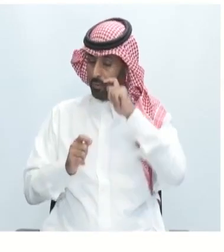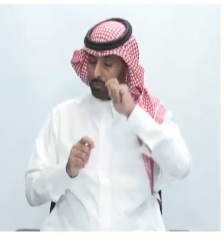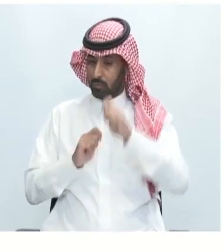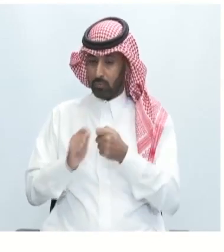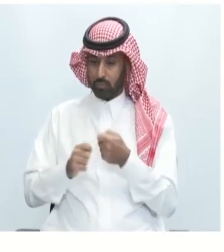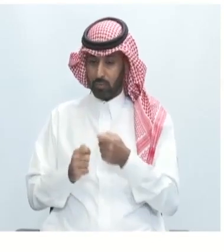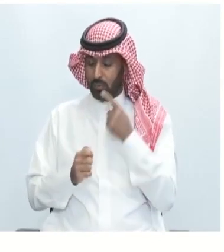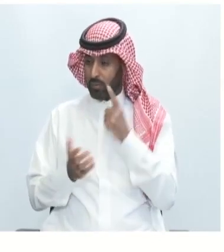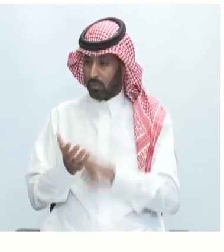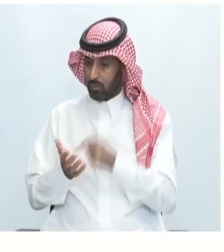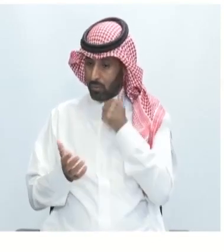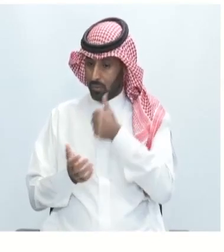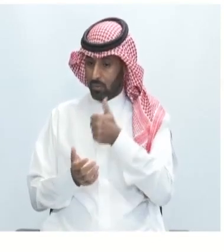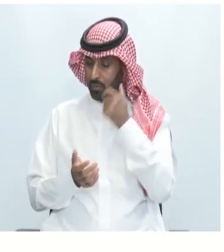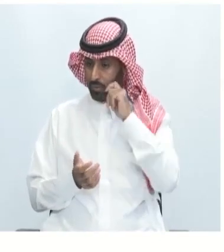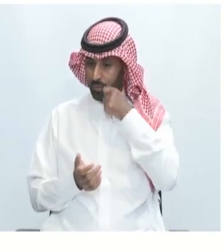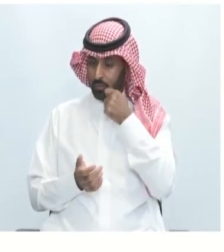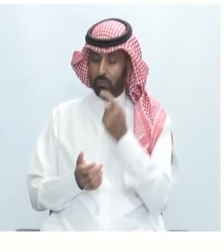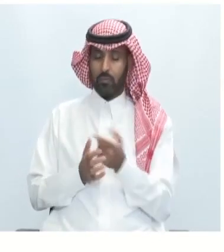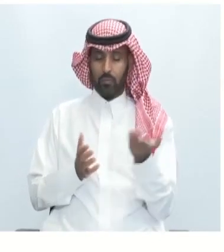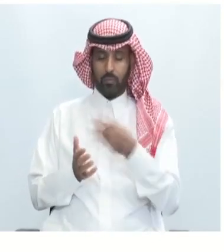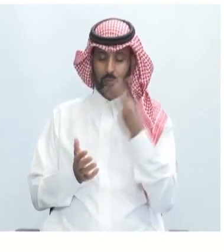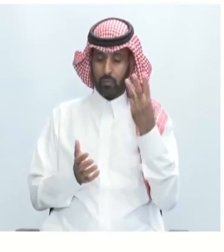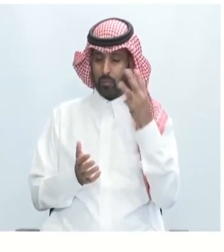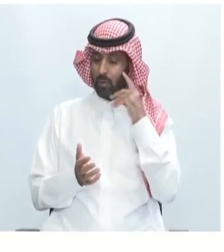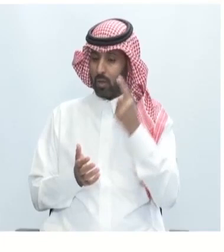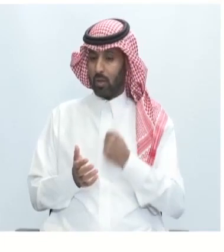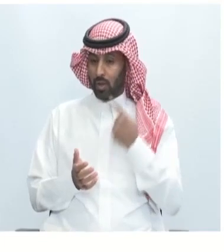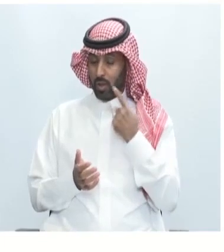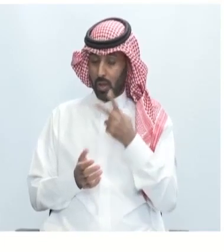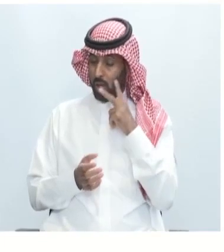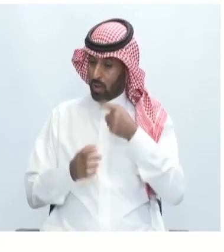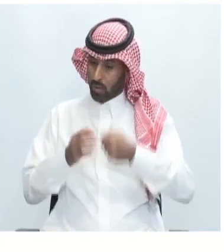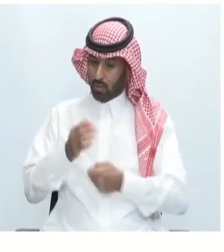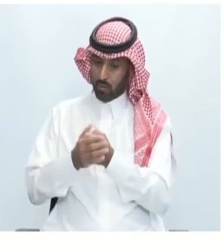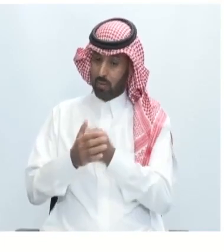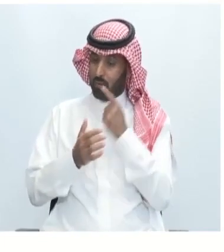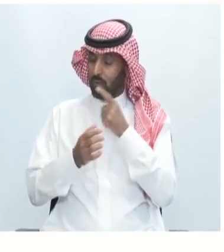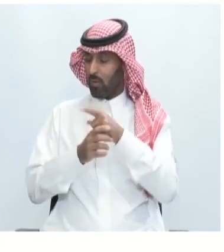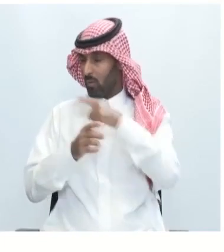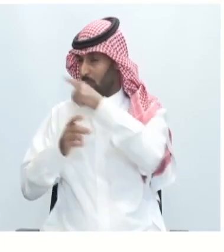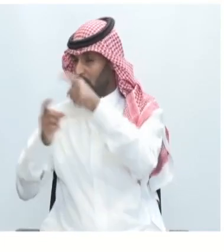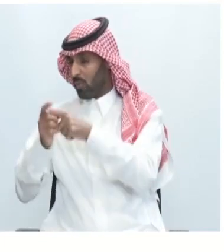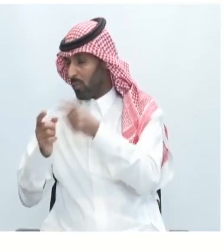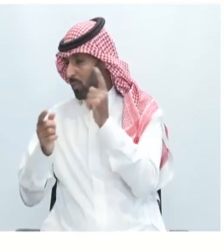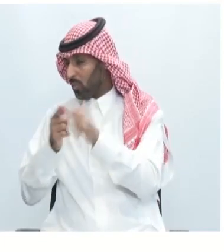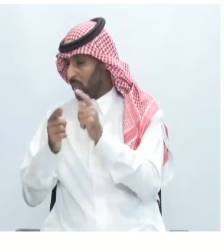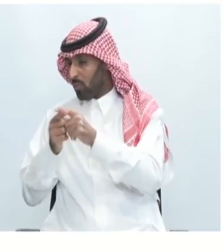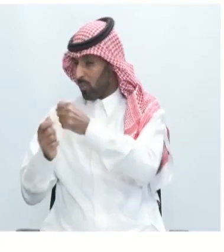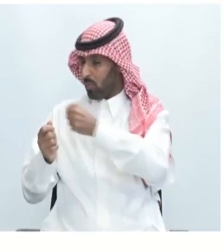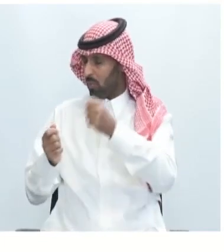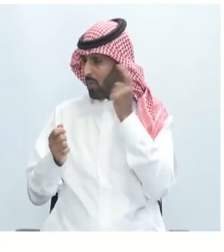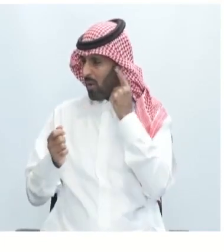he had been a trusted politician. The third one, luckily, I installed an alarm. The second event, the robbery